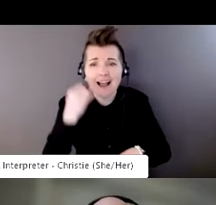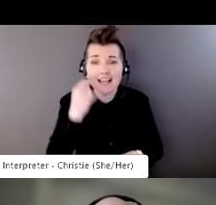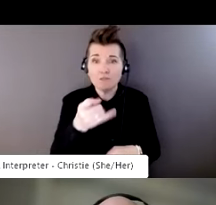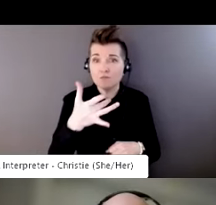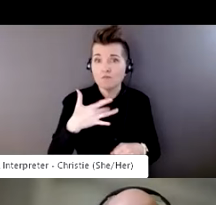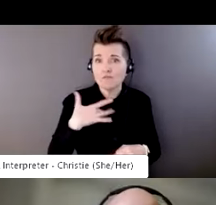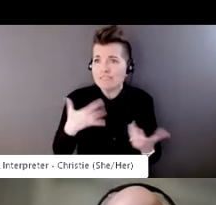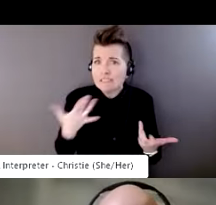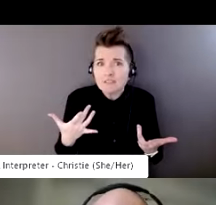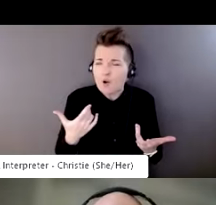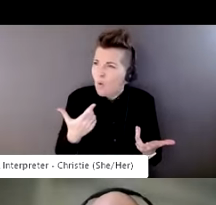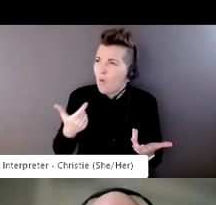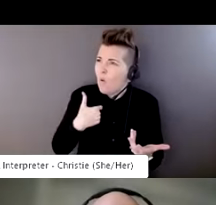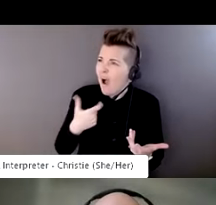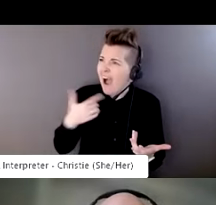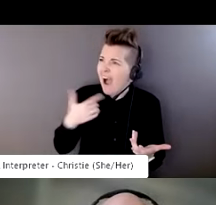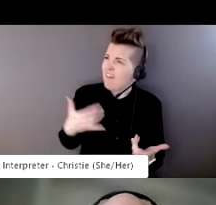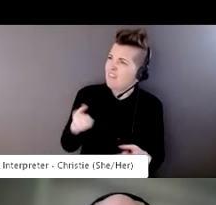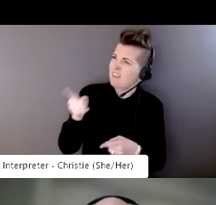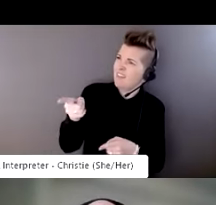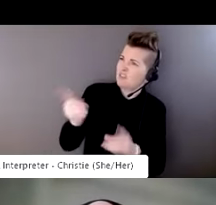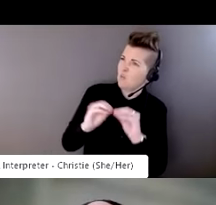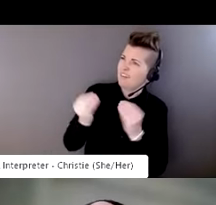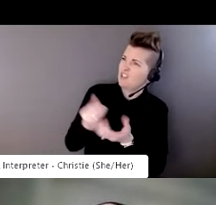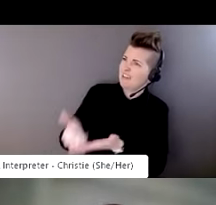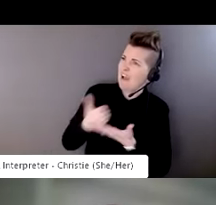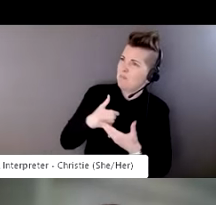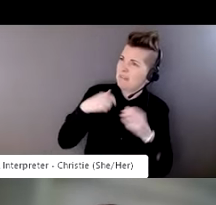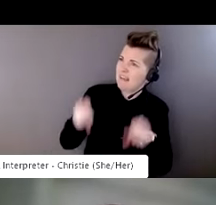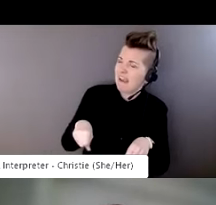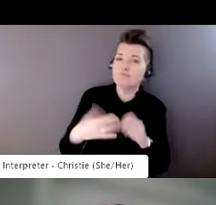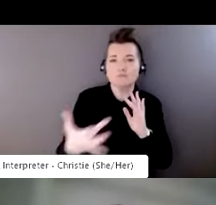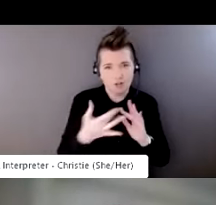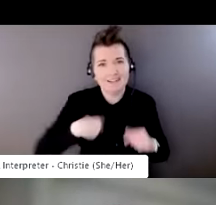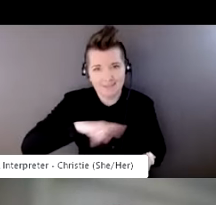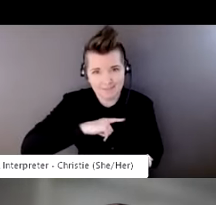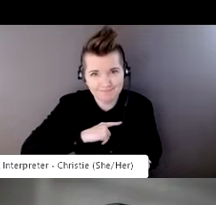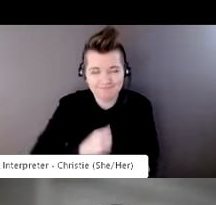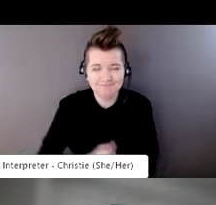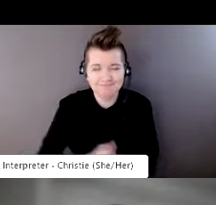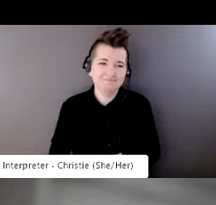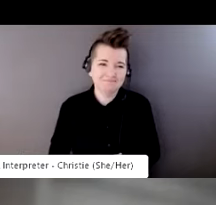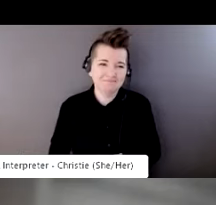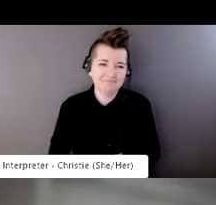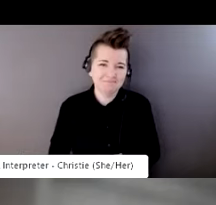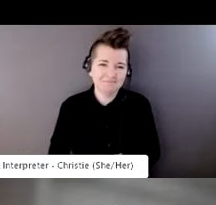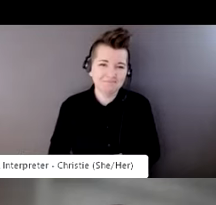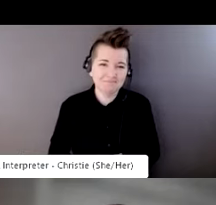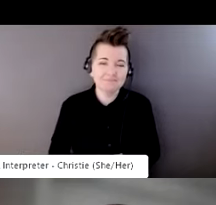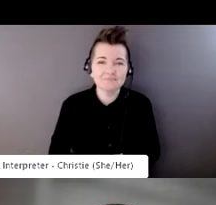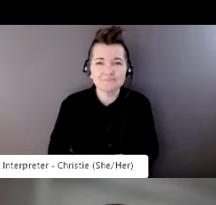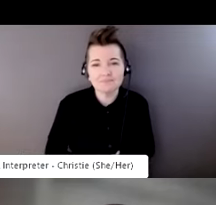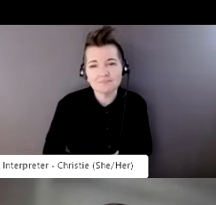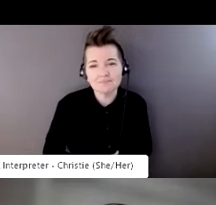you think we can help you with. So to frame what we'll be talking about today, I'm going to be taking